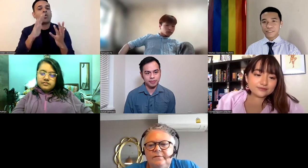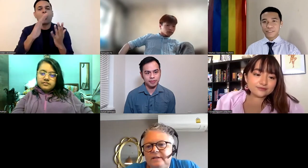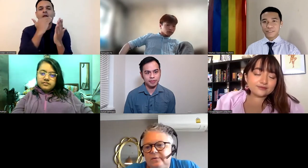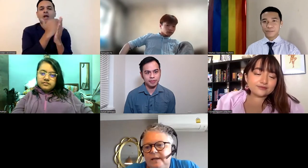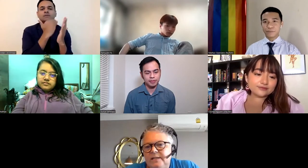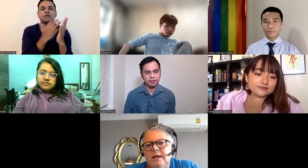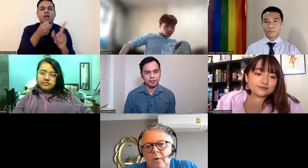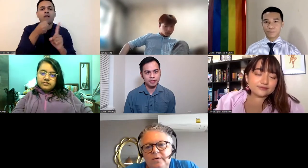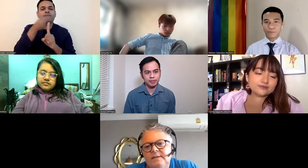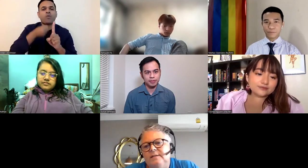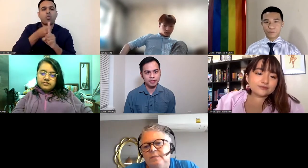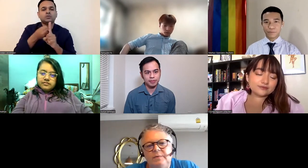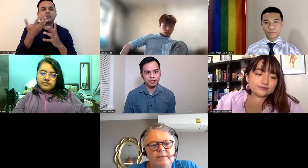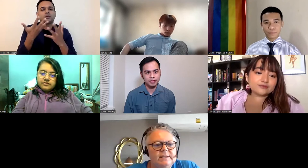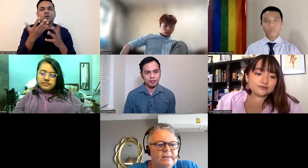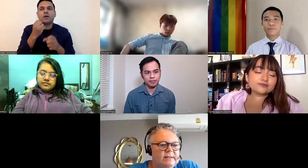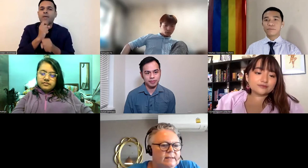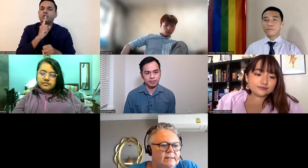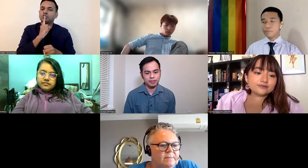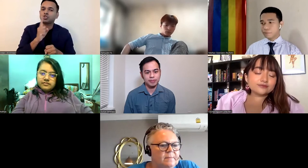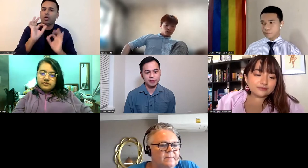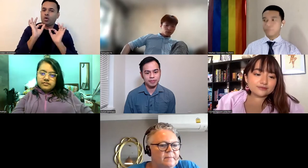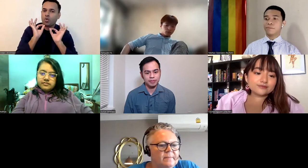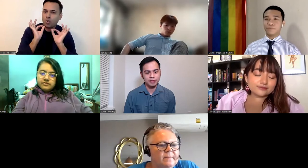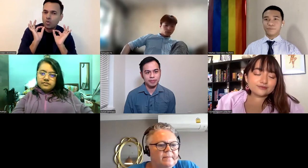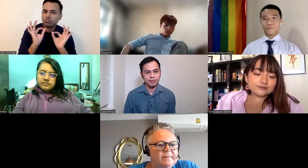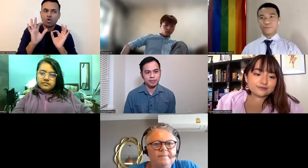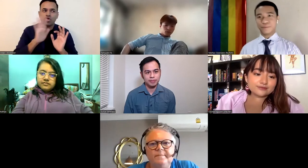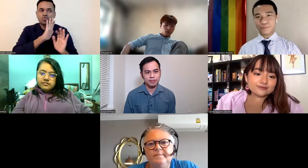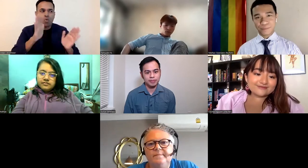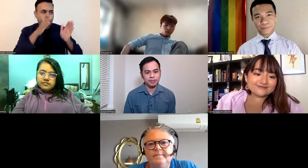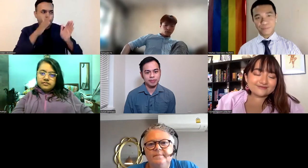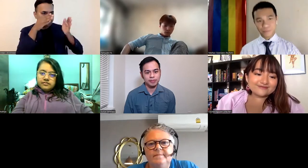agendas of discrimination amongst the people with disabilities?